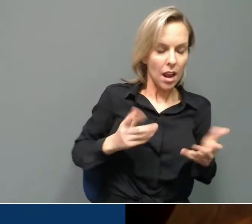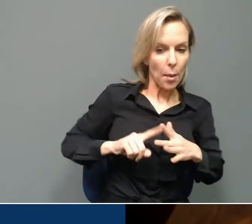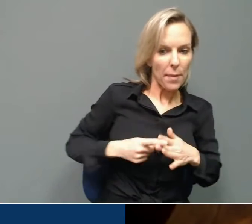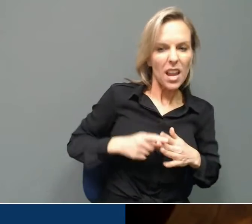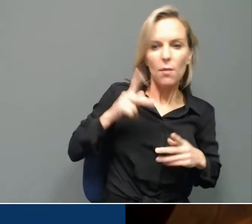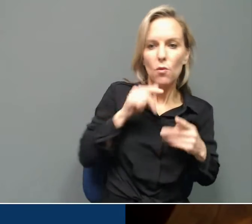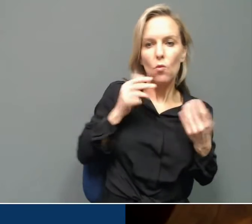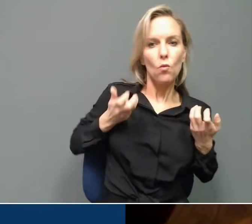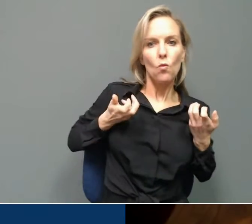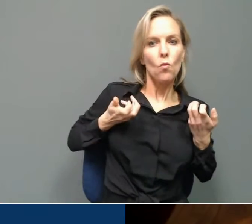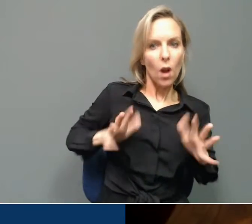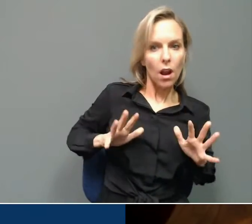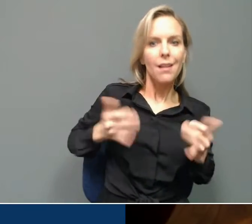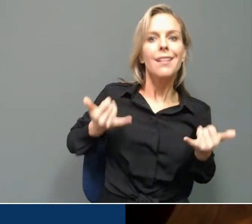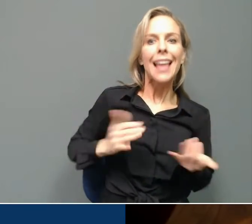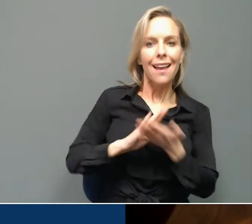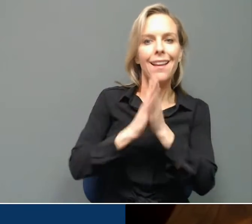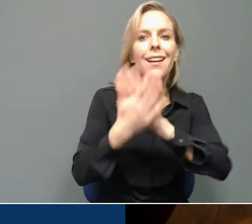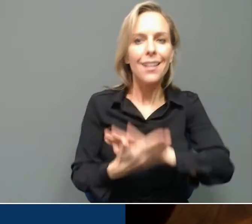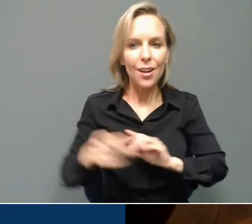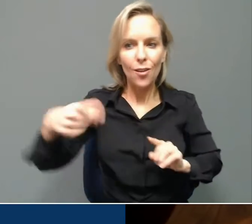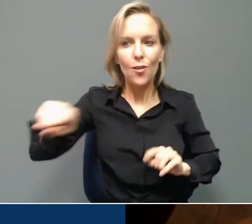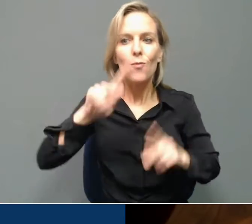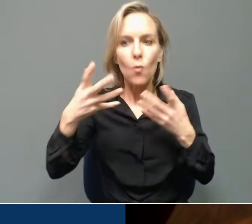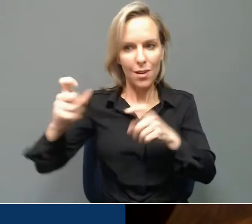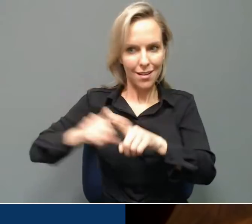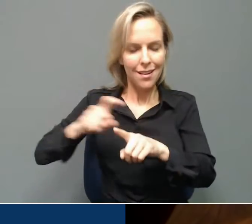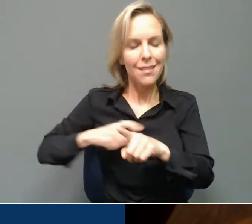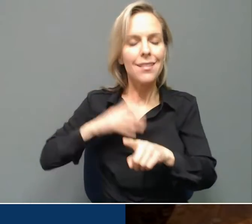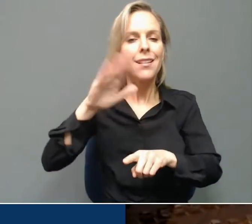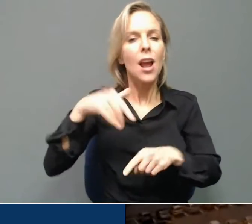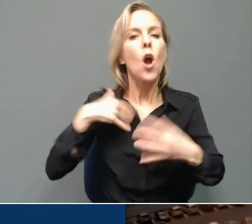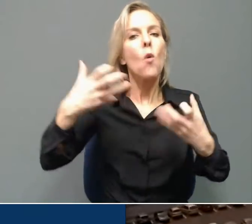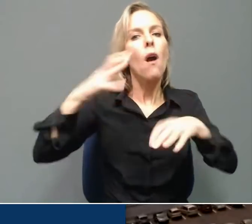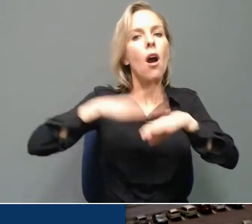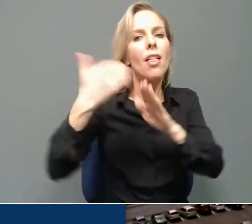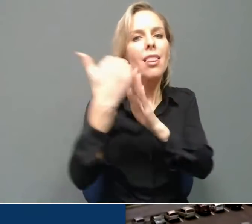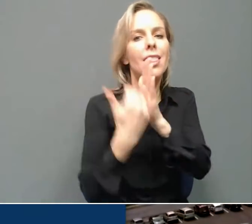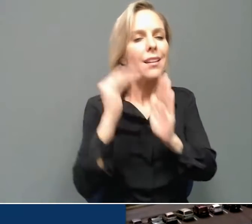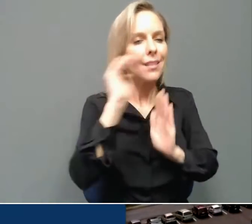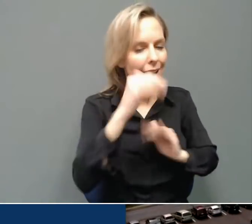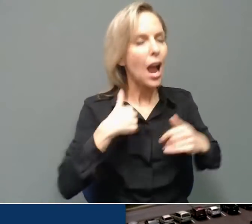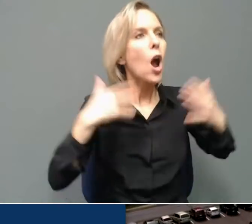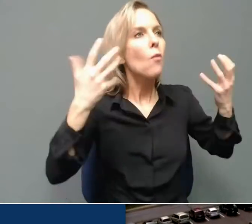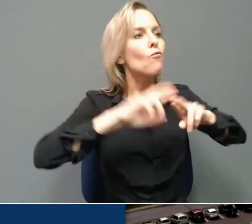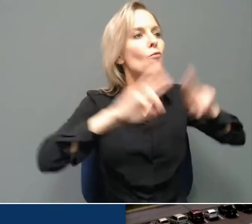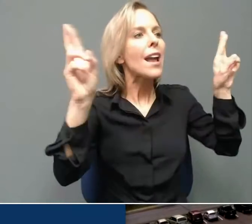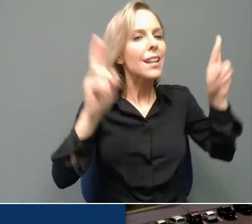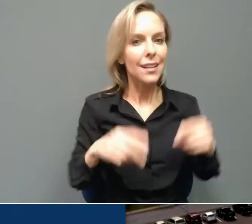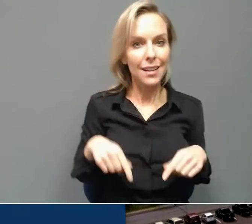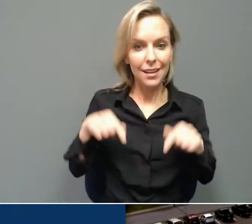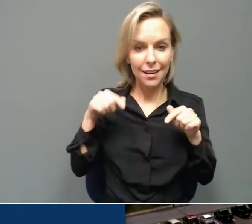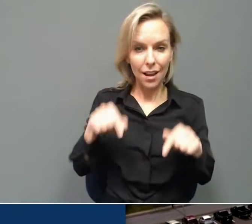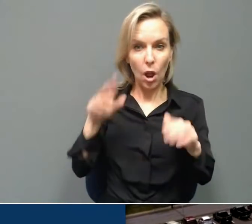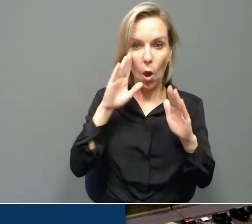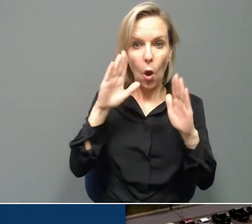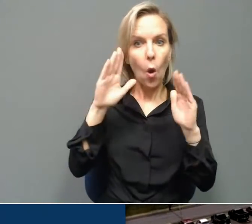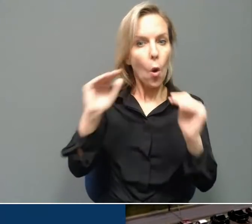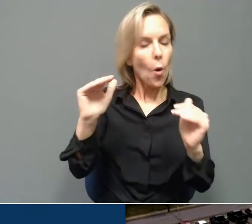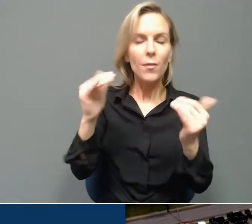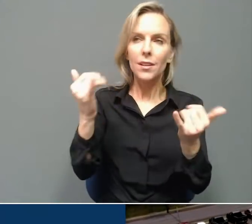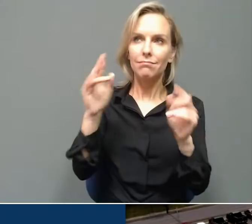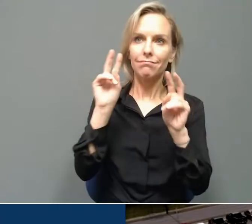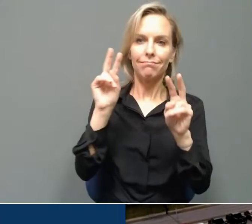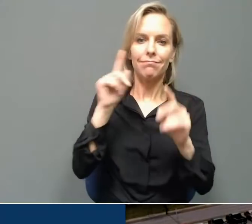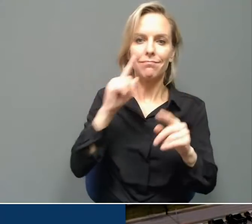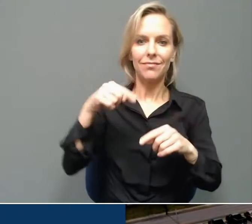have been calling us and saying, okay, get me on the list. I'm ready. There's a lot of hope with the vaccines. It's been a long year in